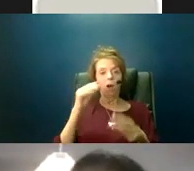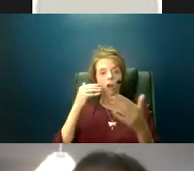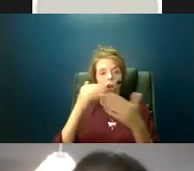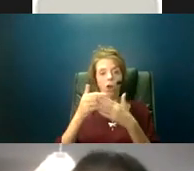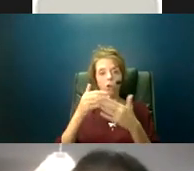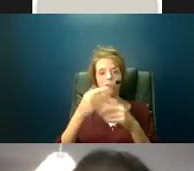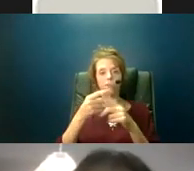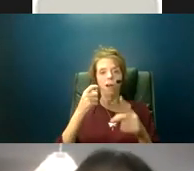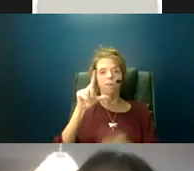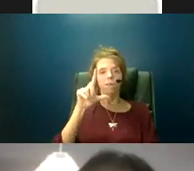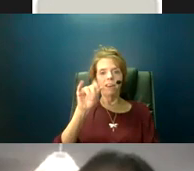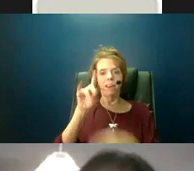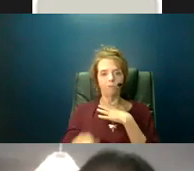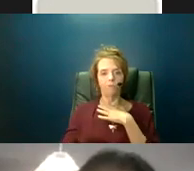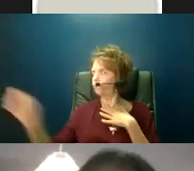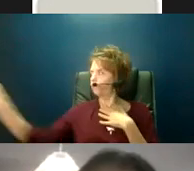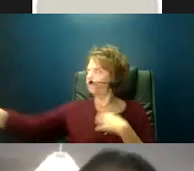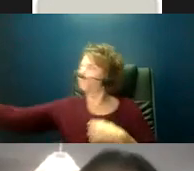video.